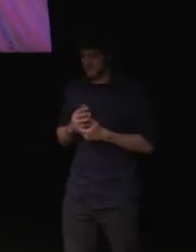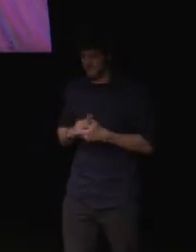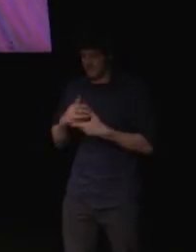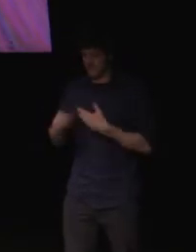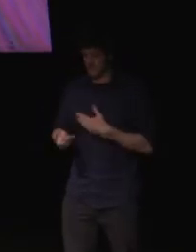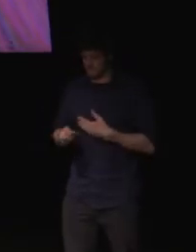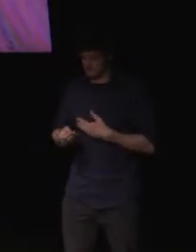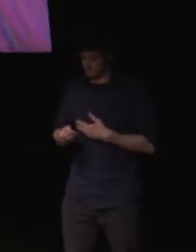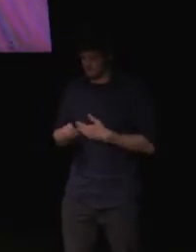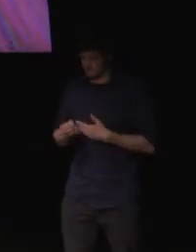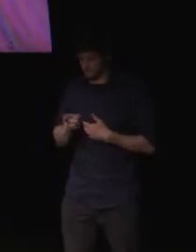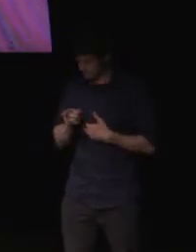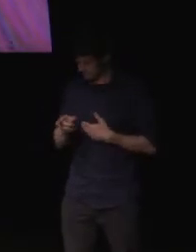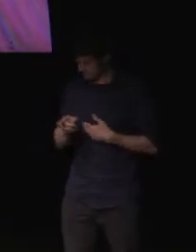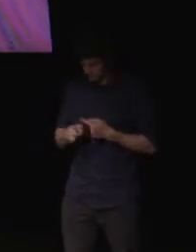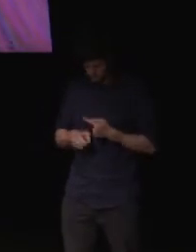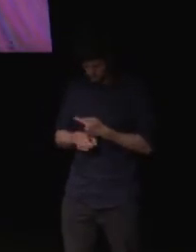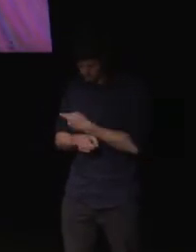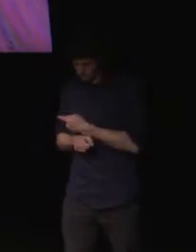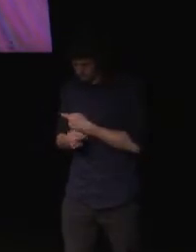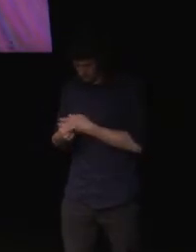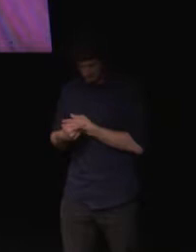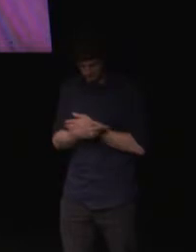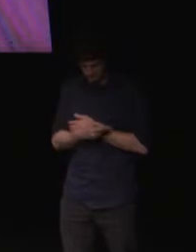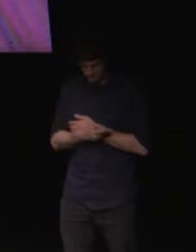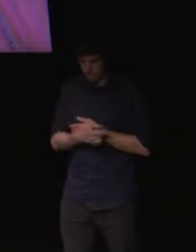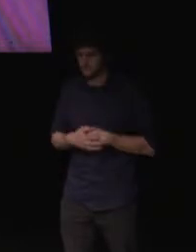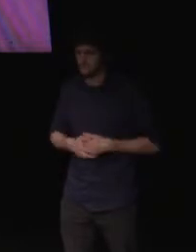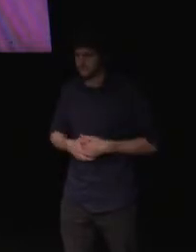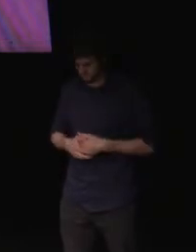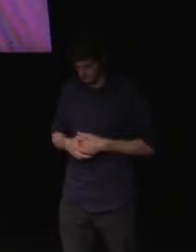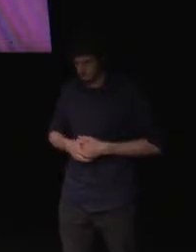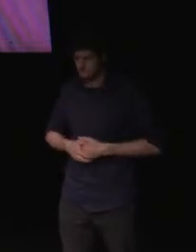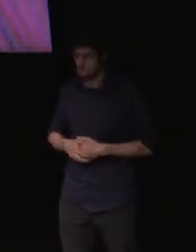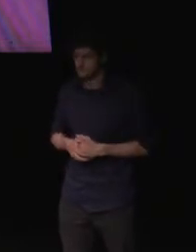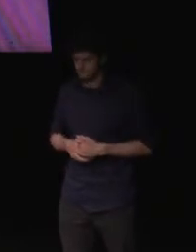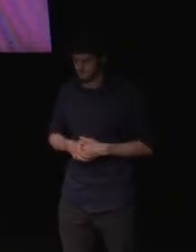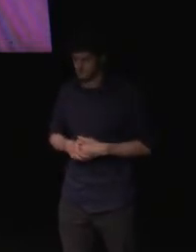the field, and he went in there. So